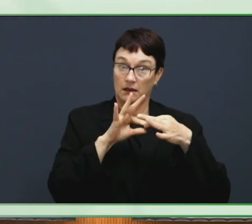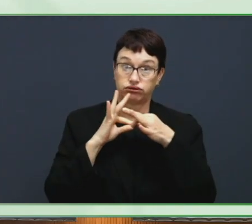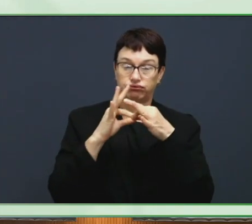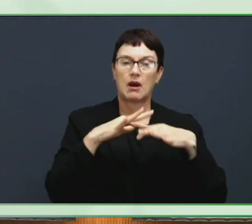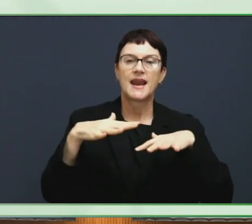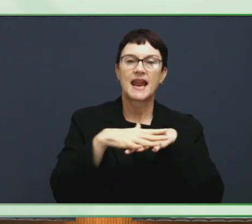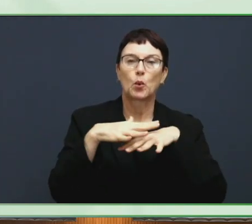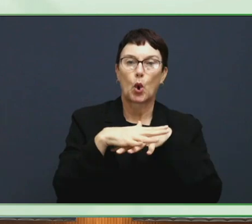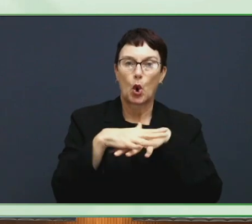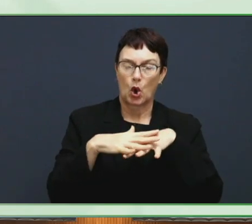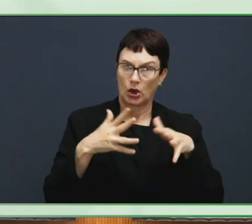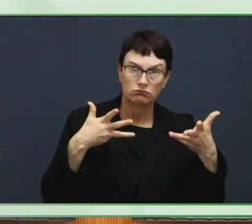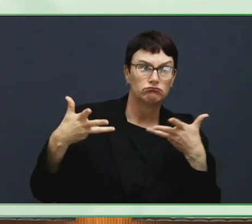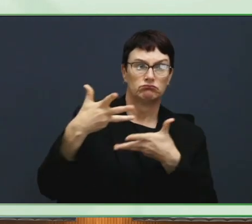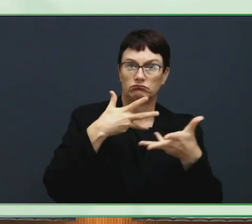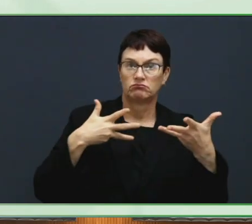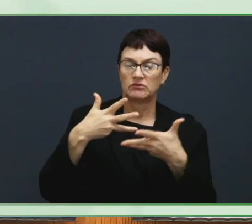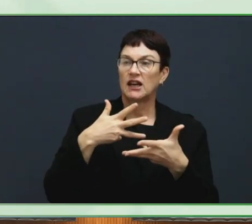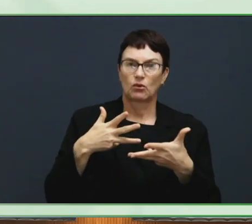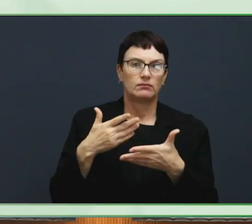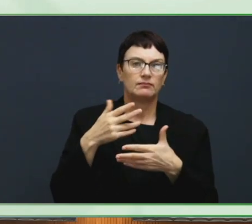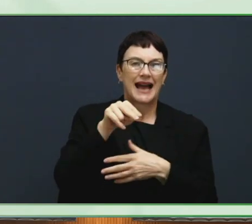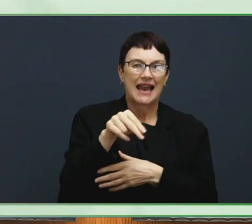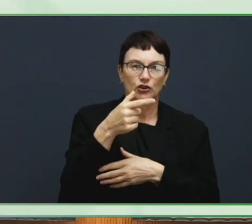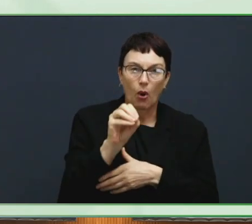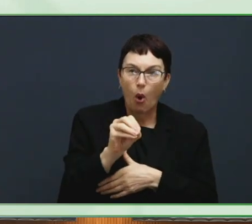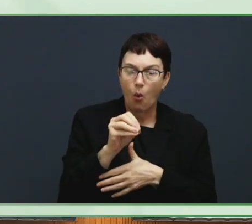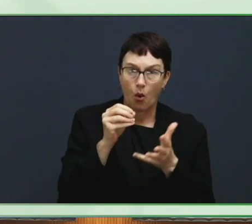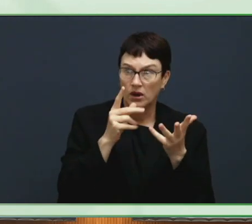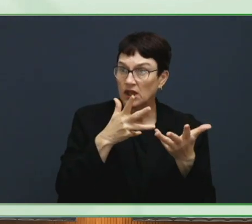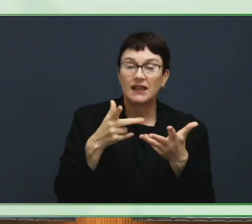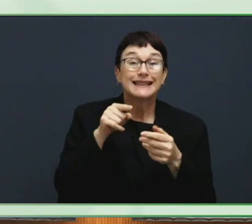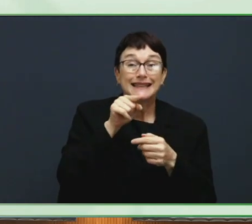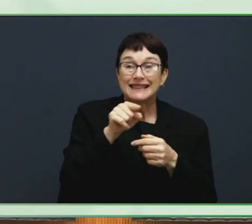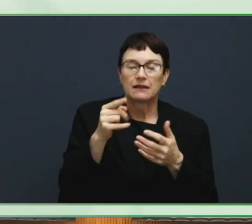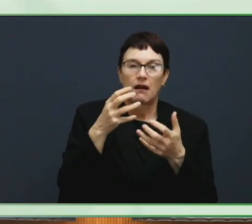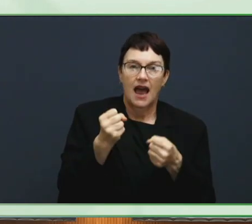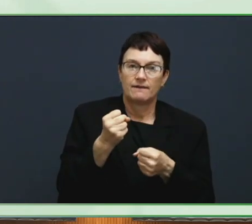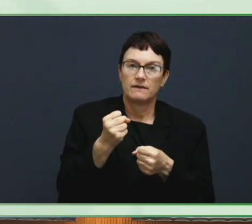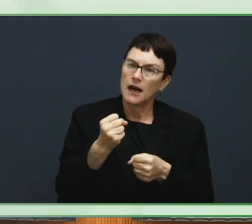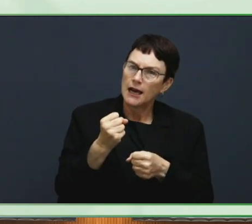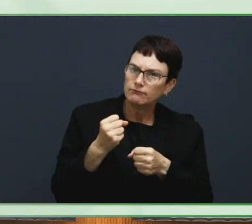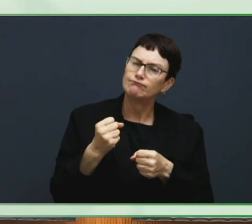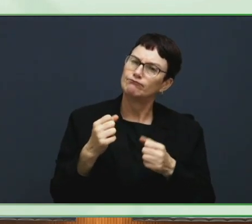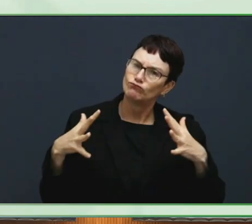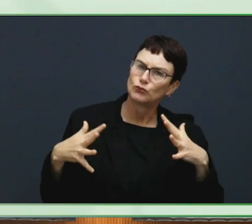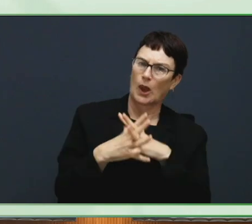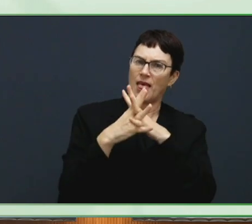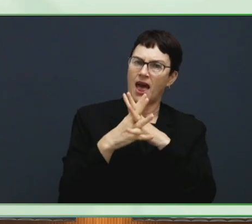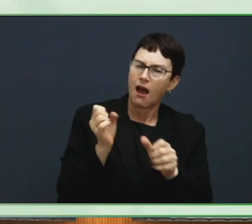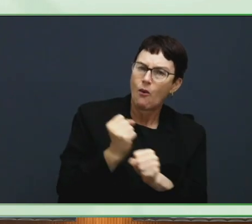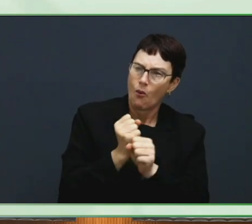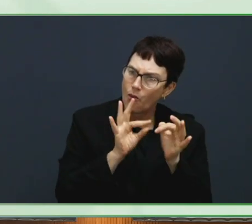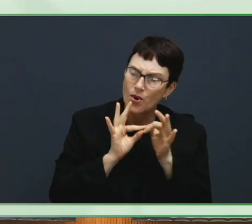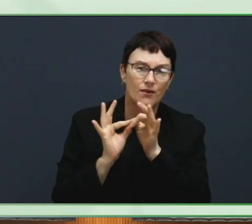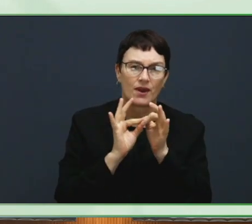the impact through solidarity and cooperation. As we have seen during the